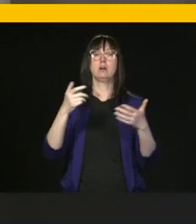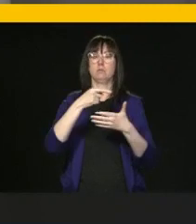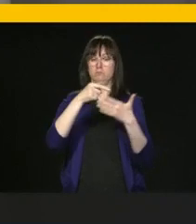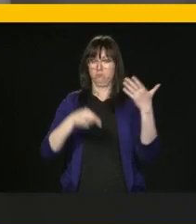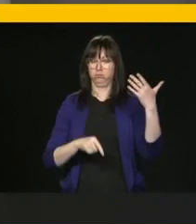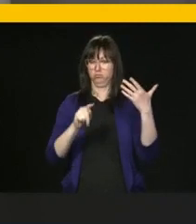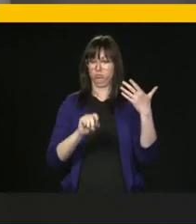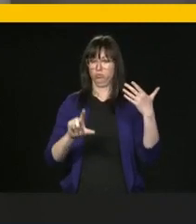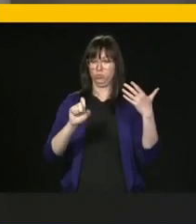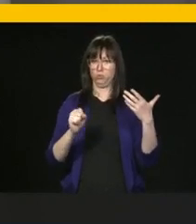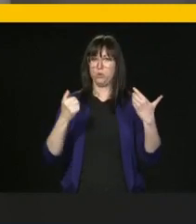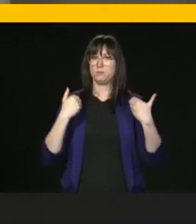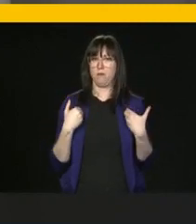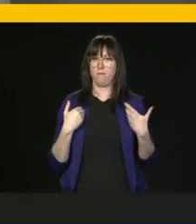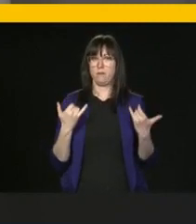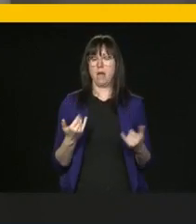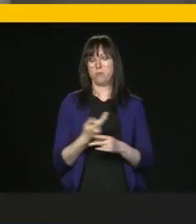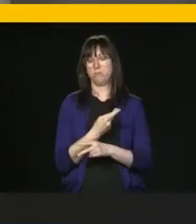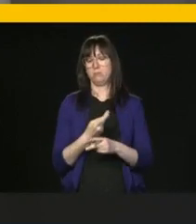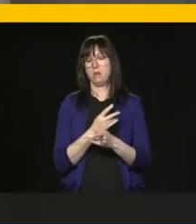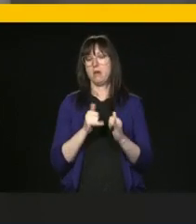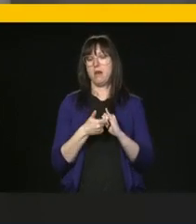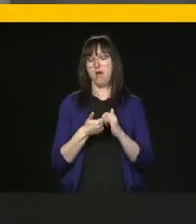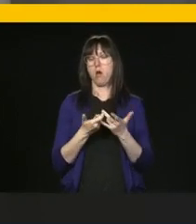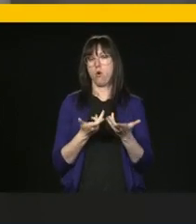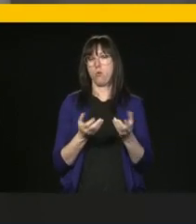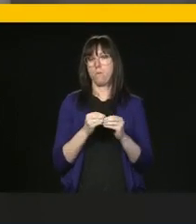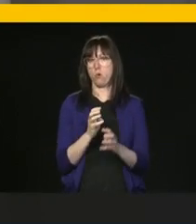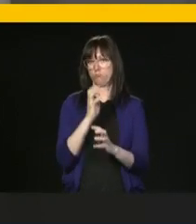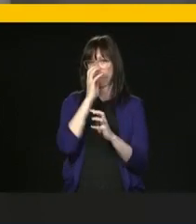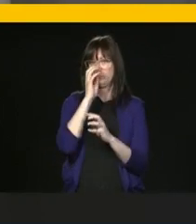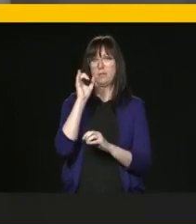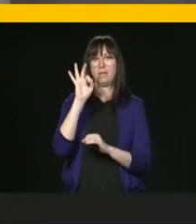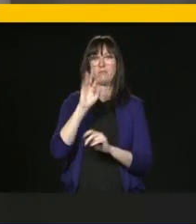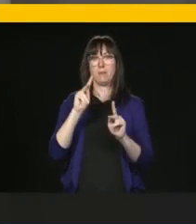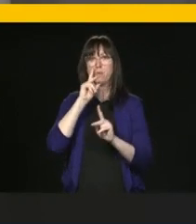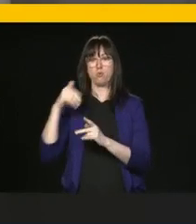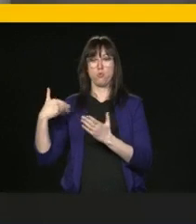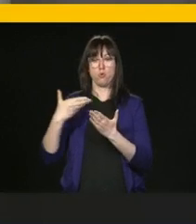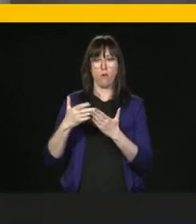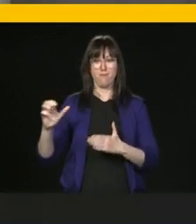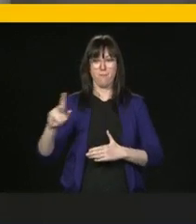stronger tools for those people coming back to the country to make sure that people understand that